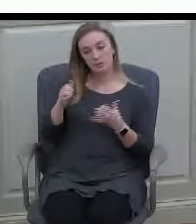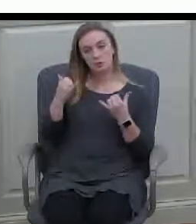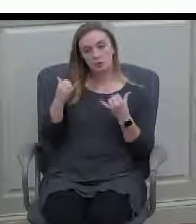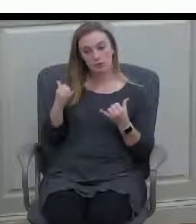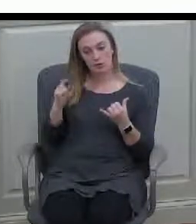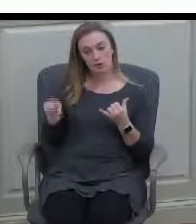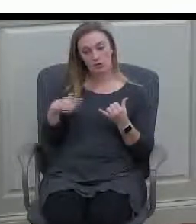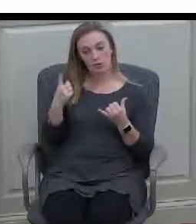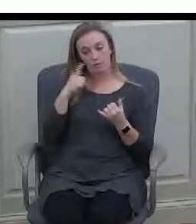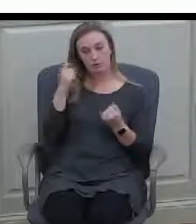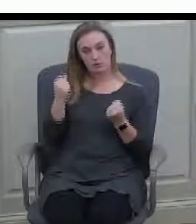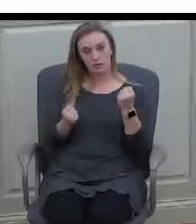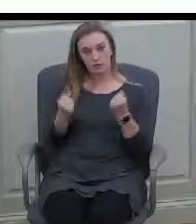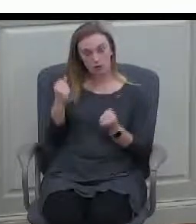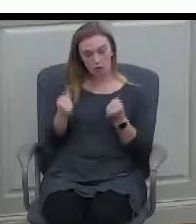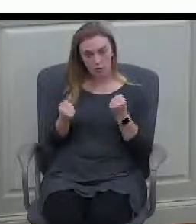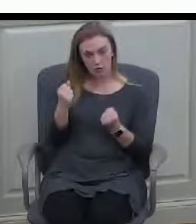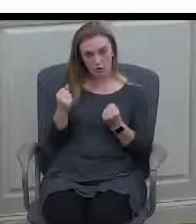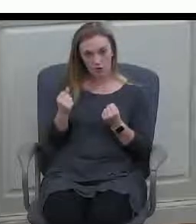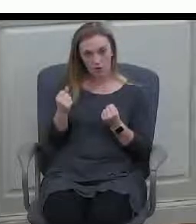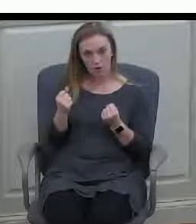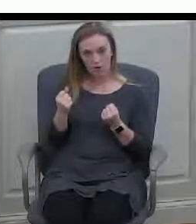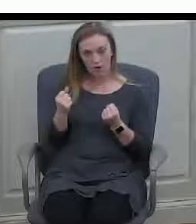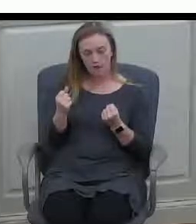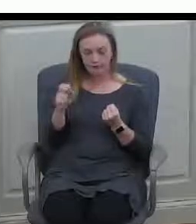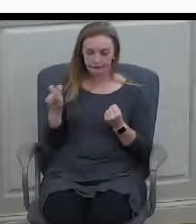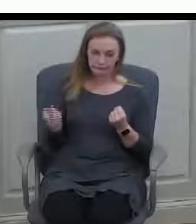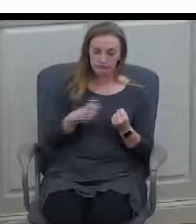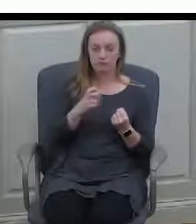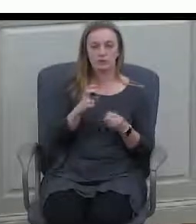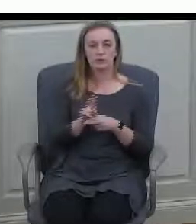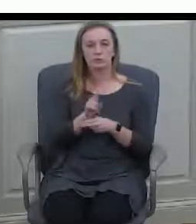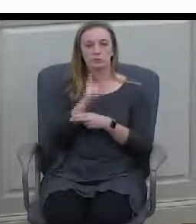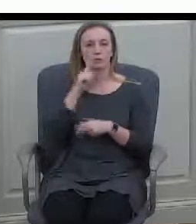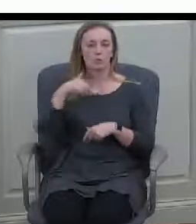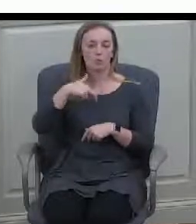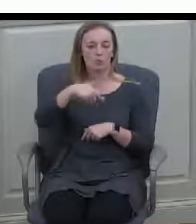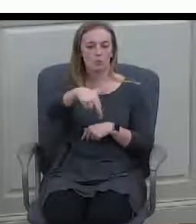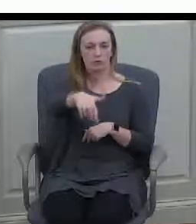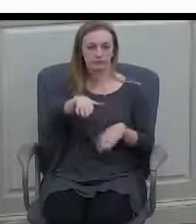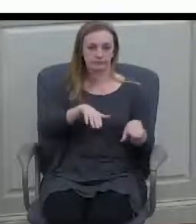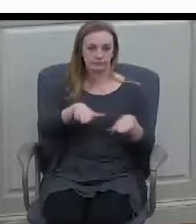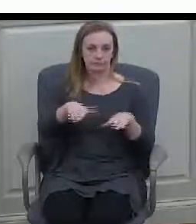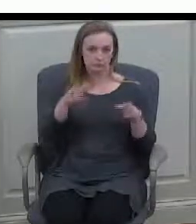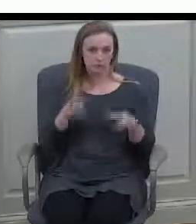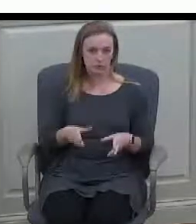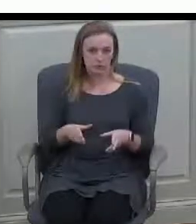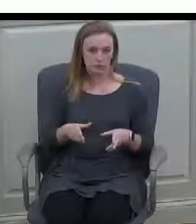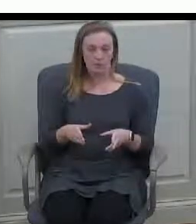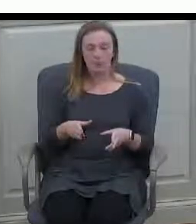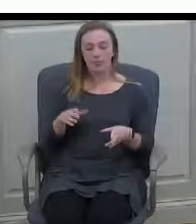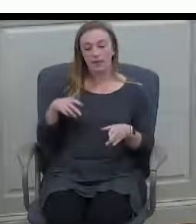for vehicles and allocate that for pedestrians. So widen the pedestrian zone,